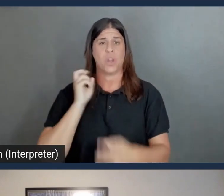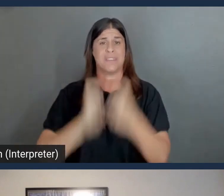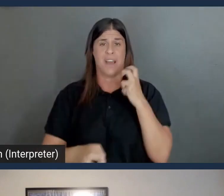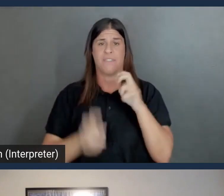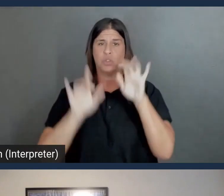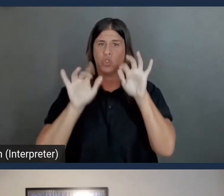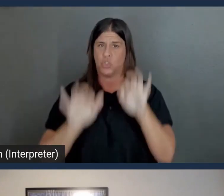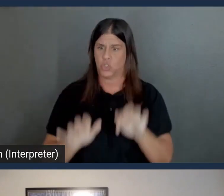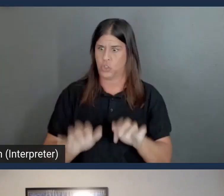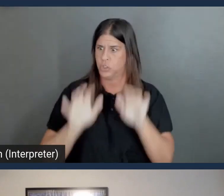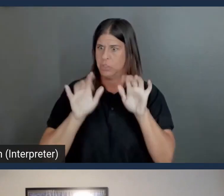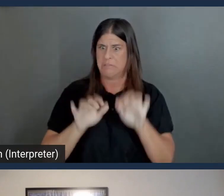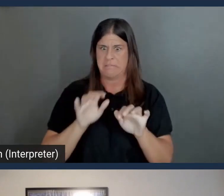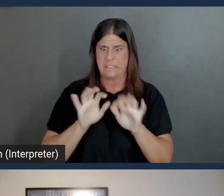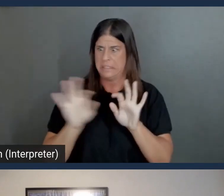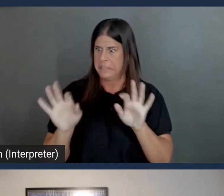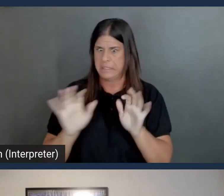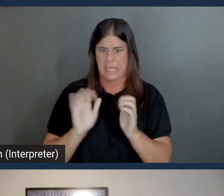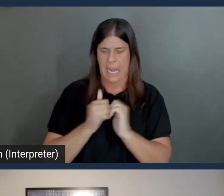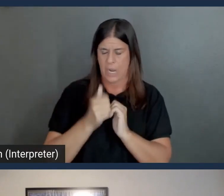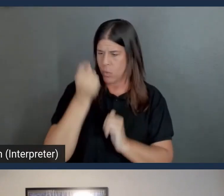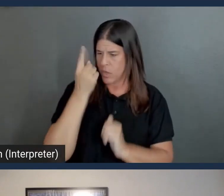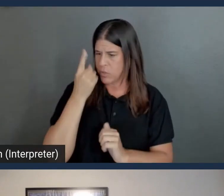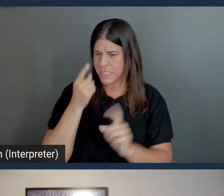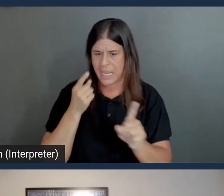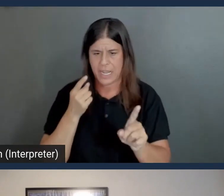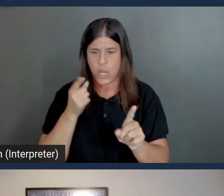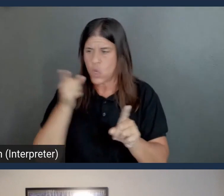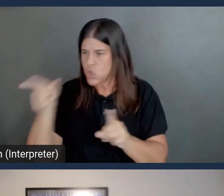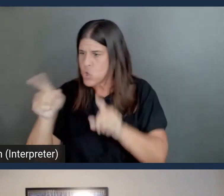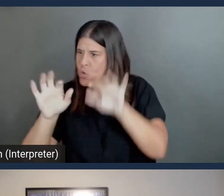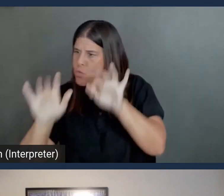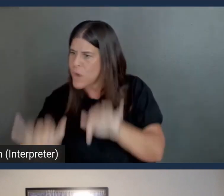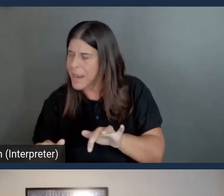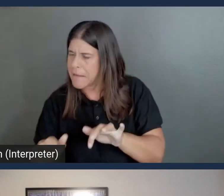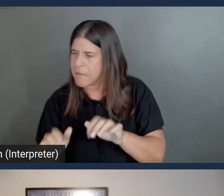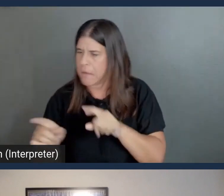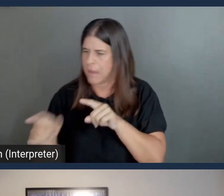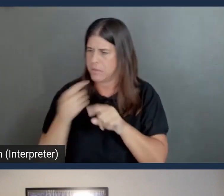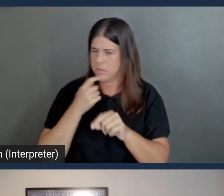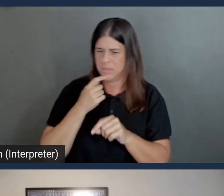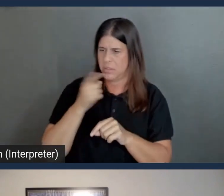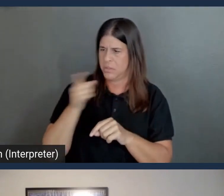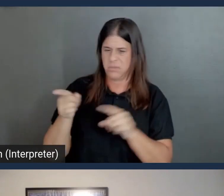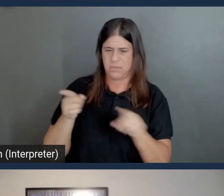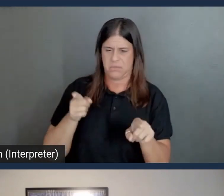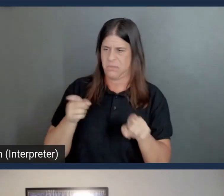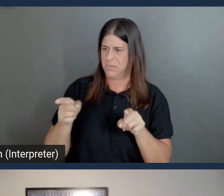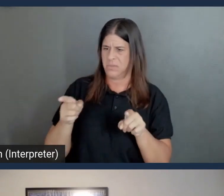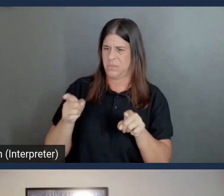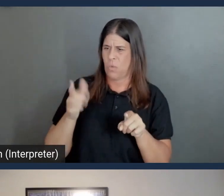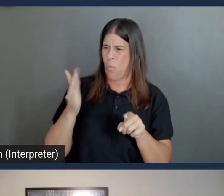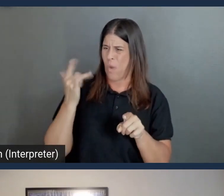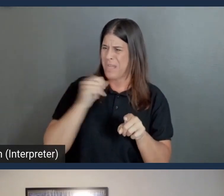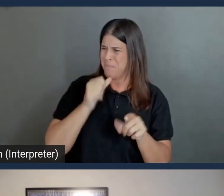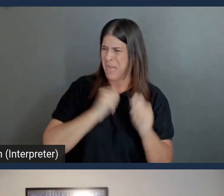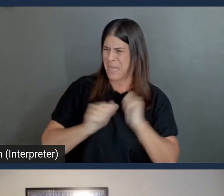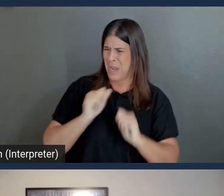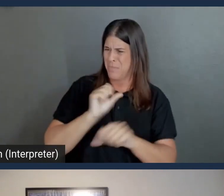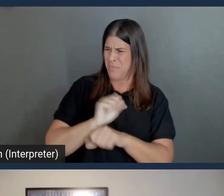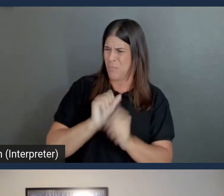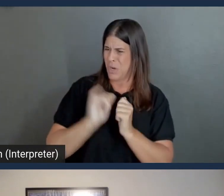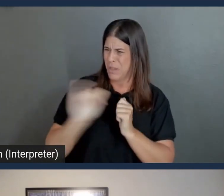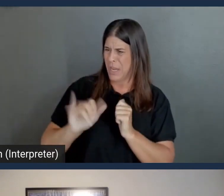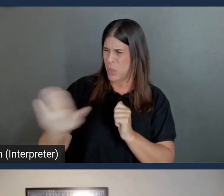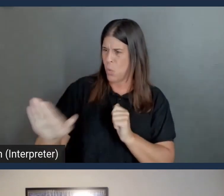They tend to be relatively difficult to understand when someone else has written them, and you have to go back and figure out why they're not necessarily performing very well. And part of that comes down